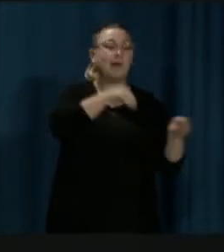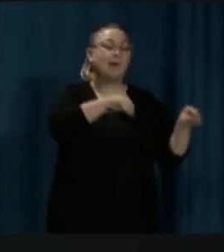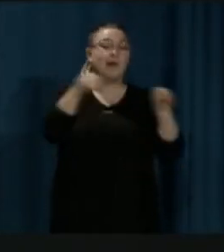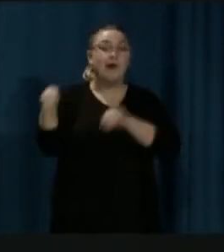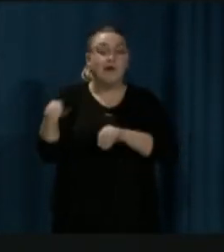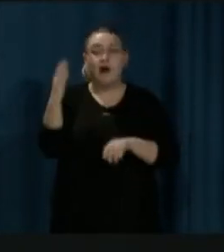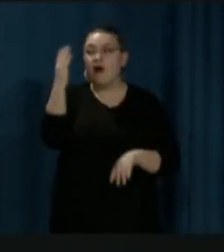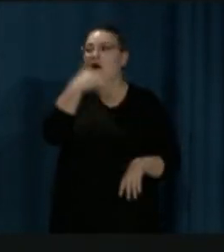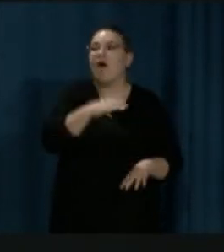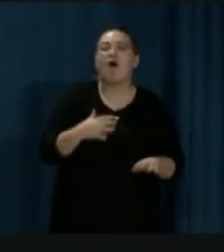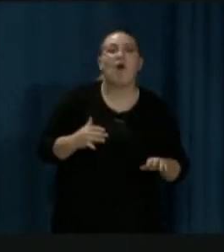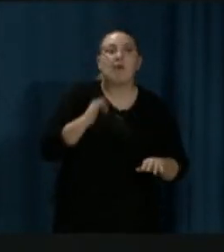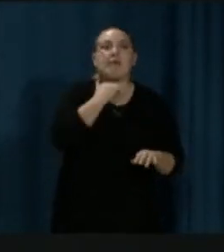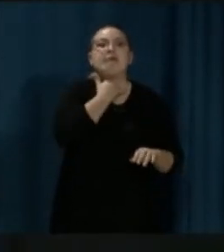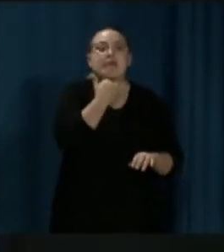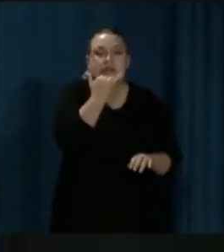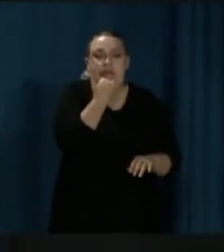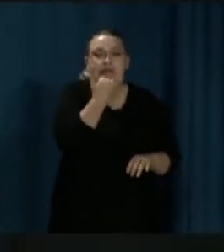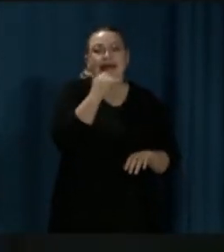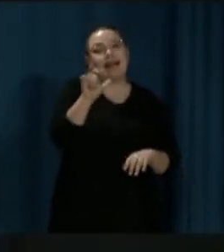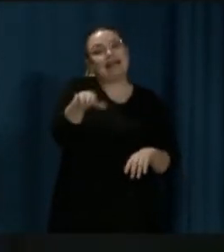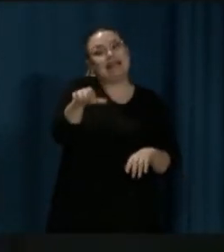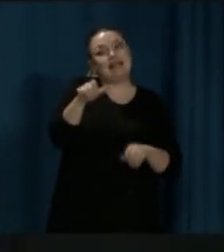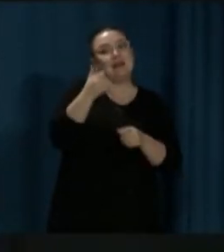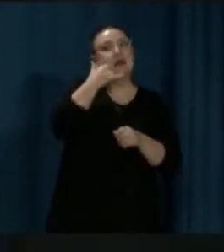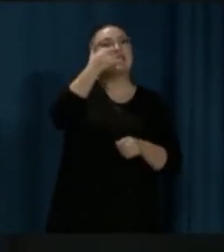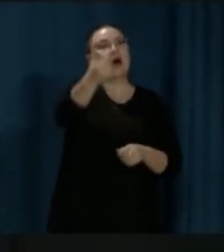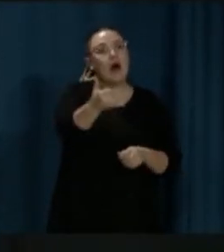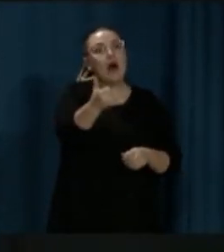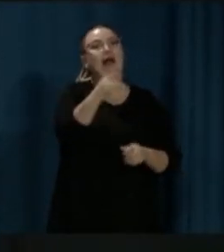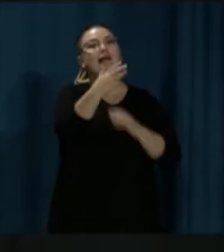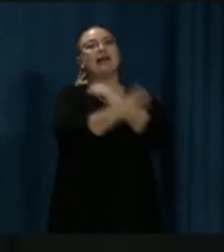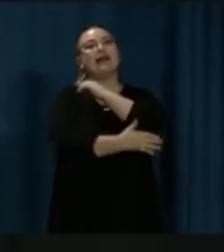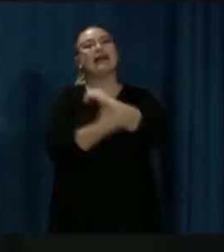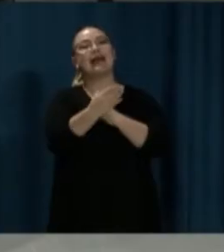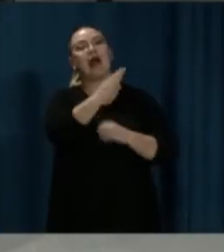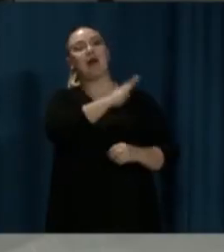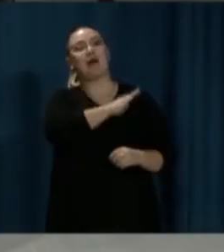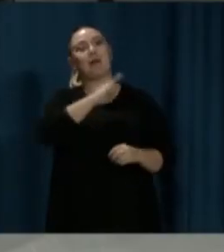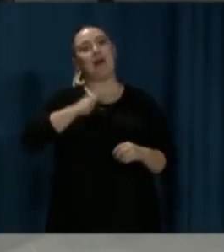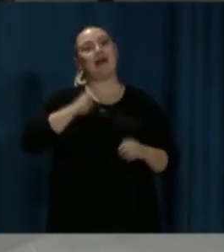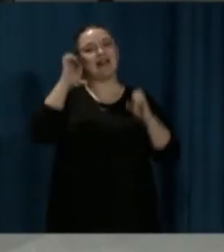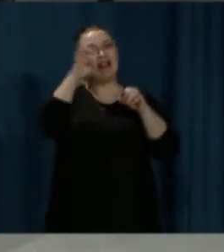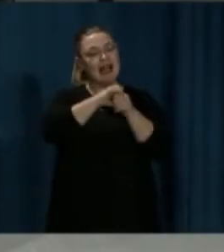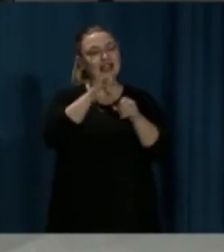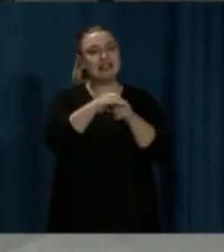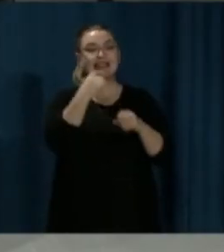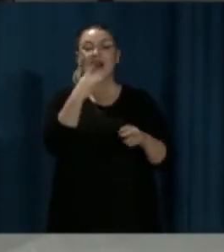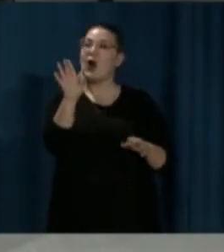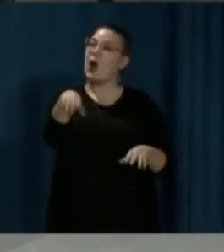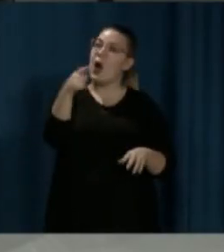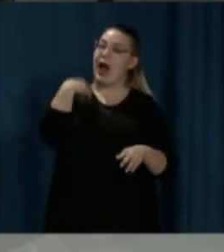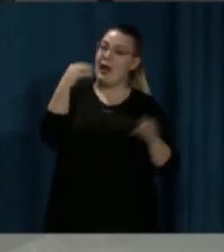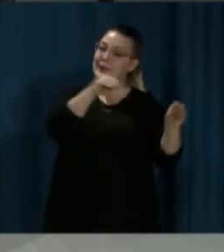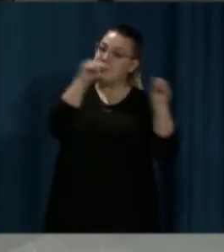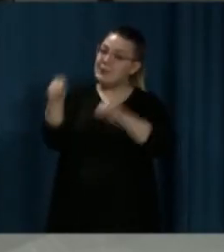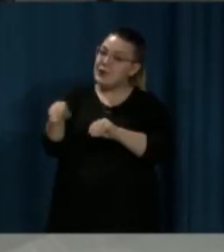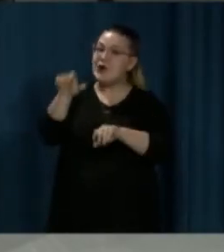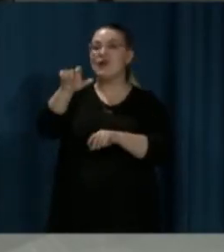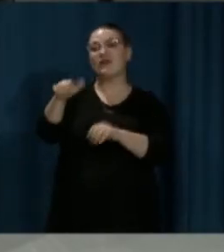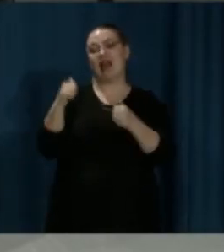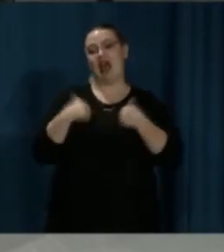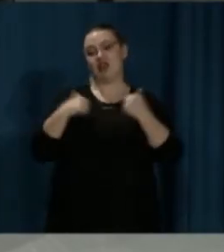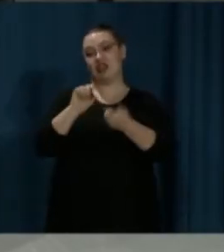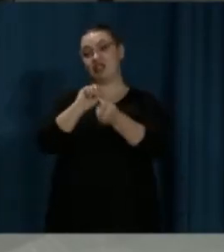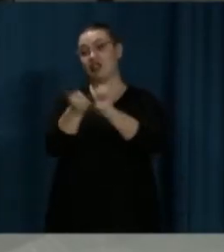need to call the County Board of Elections and tell them I don't live at this address anymore, or I don't live in that state anymore. Absolutely. So that is how people do end up registered